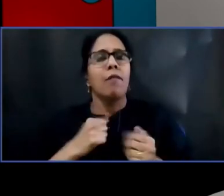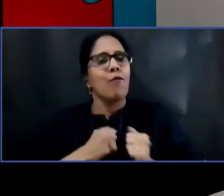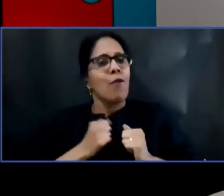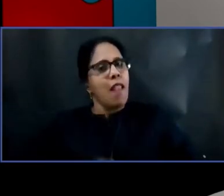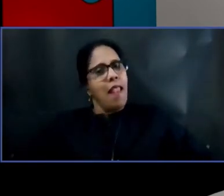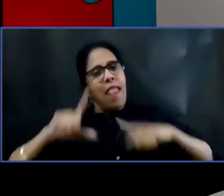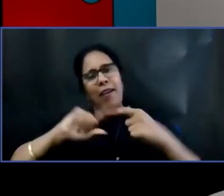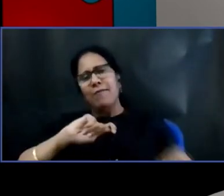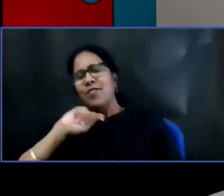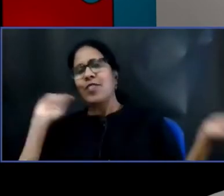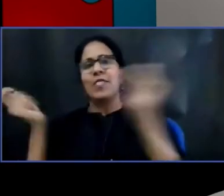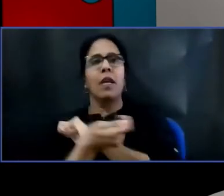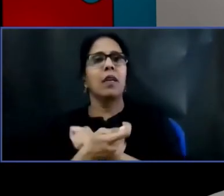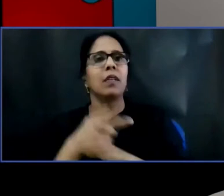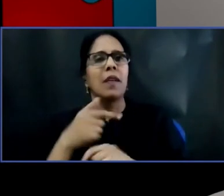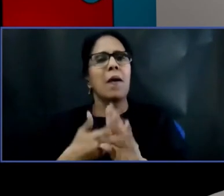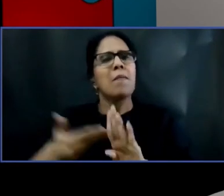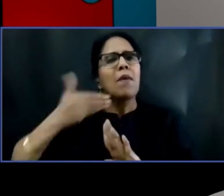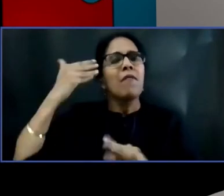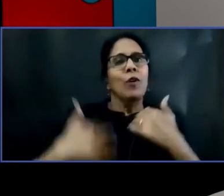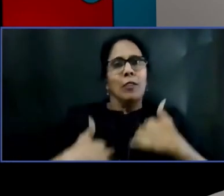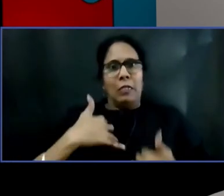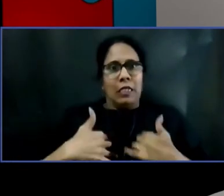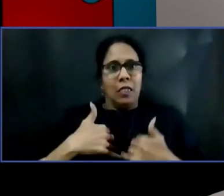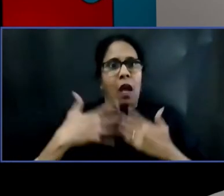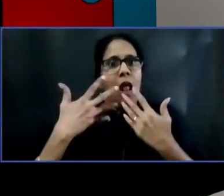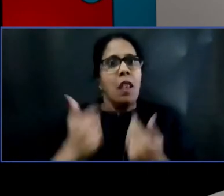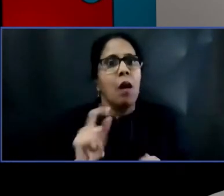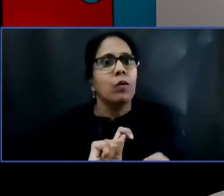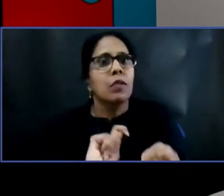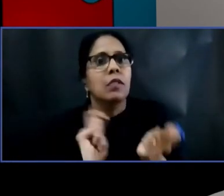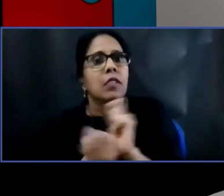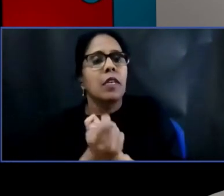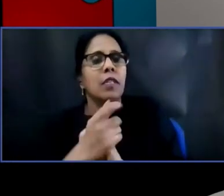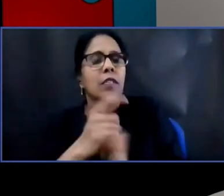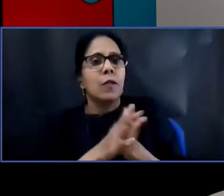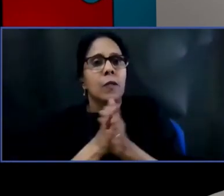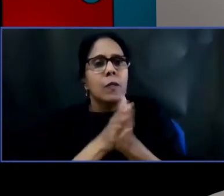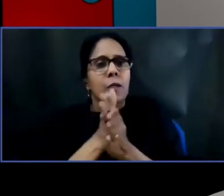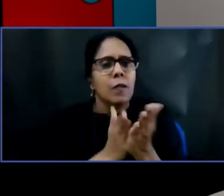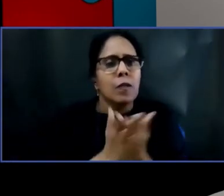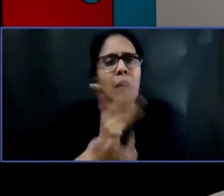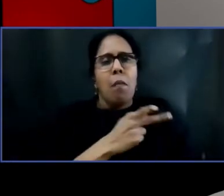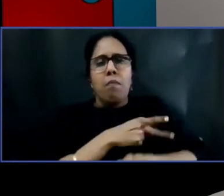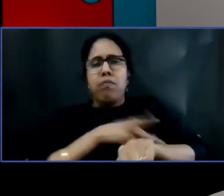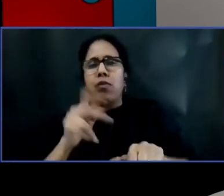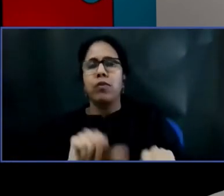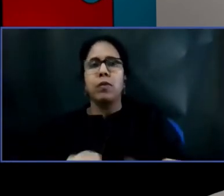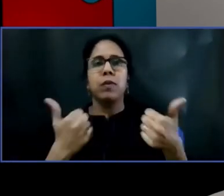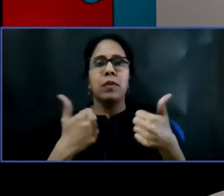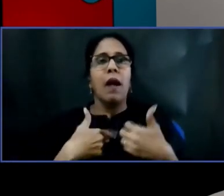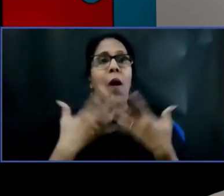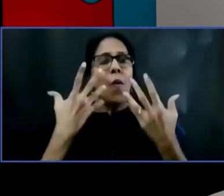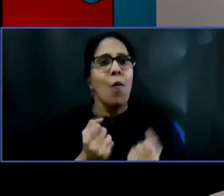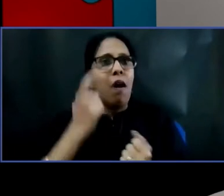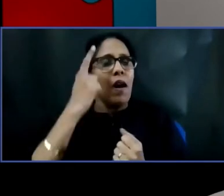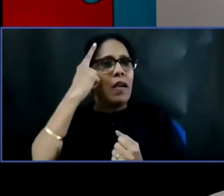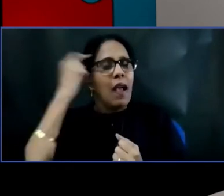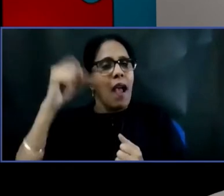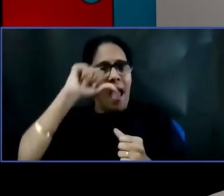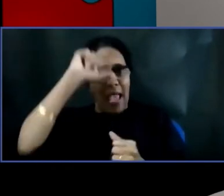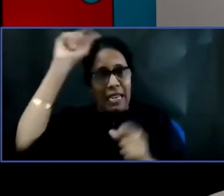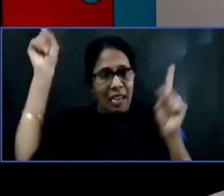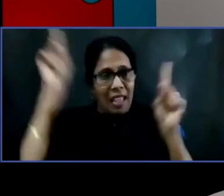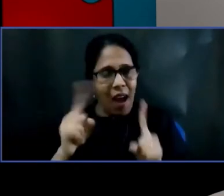turned from a passion to a profession, and I started dreaming of representing my country in the game. In